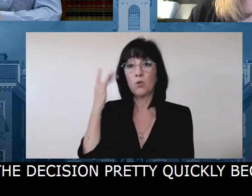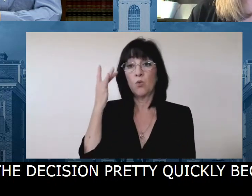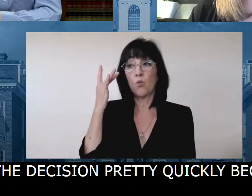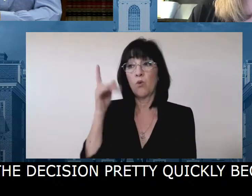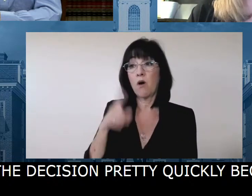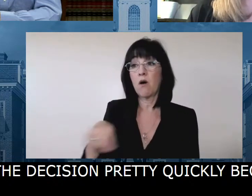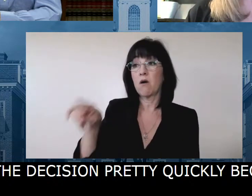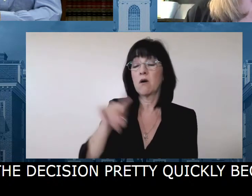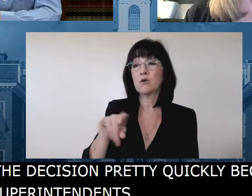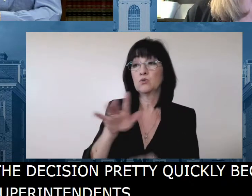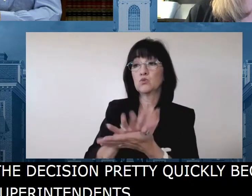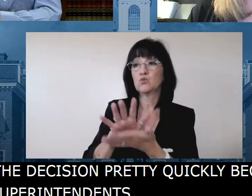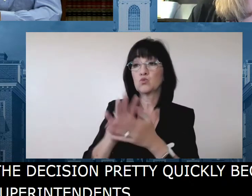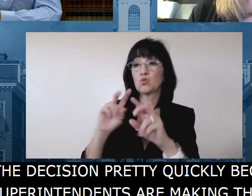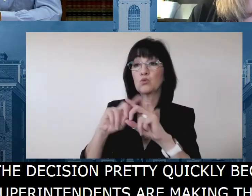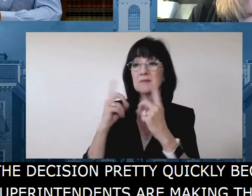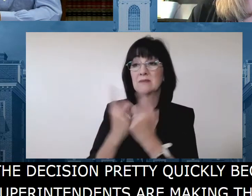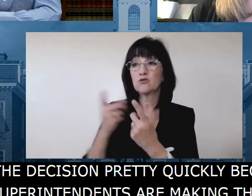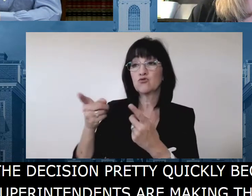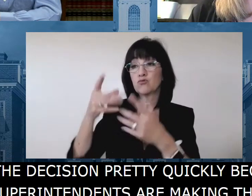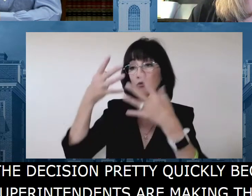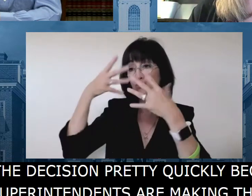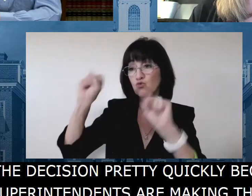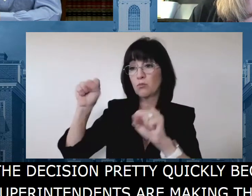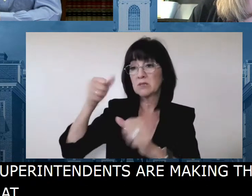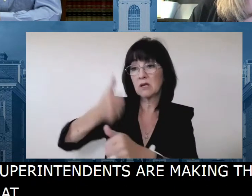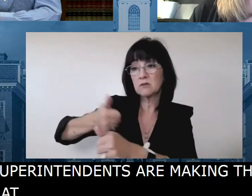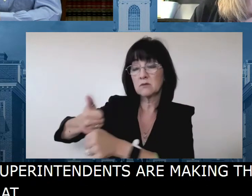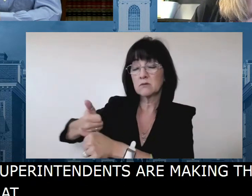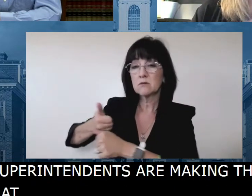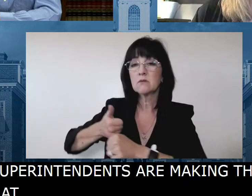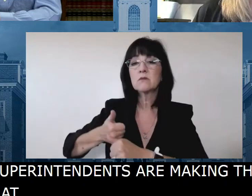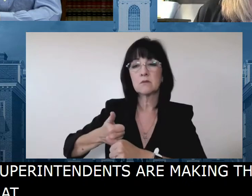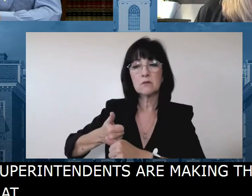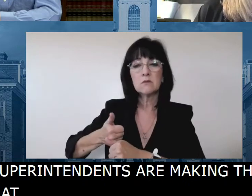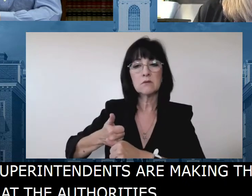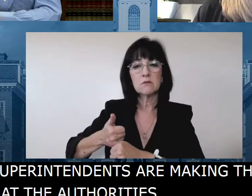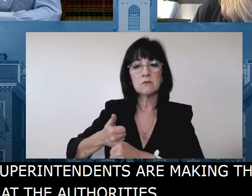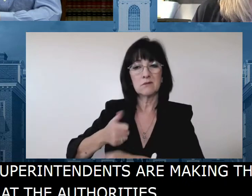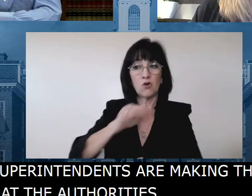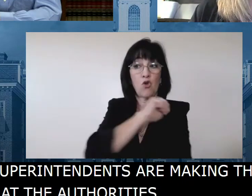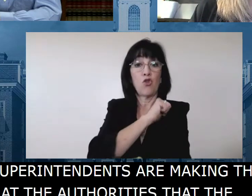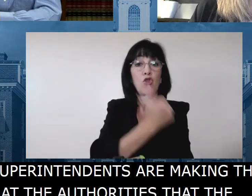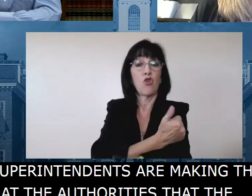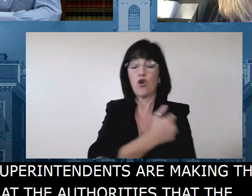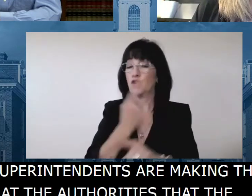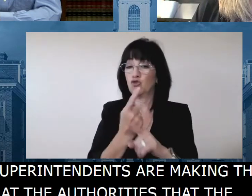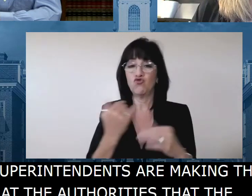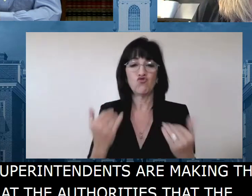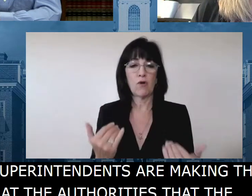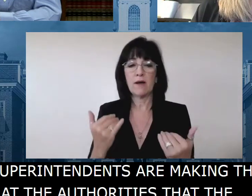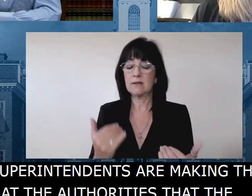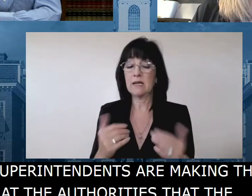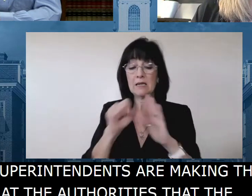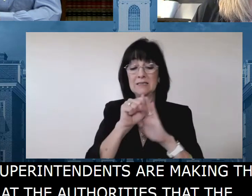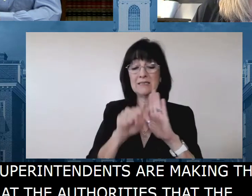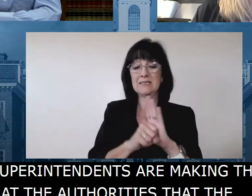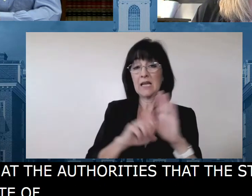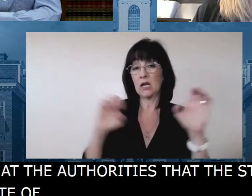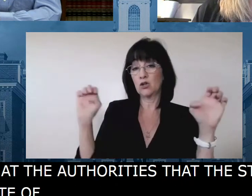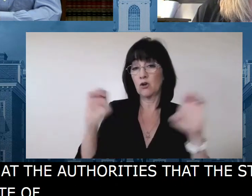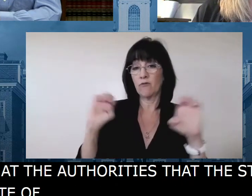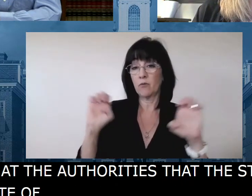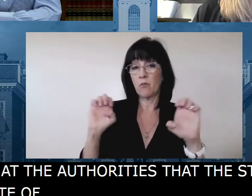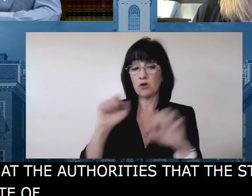those decisions. We're looking at the authorities that the state has. We do not have a state of emergency authority as we